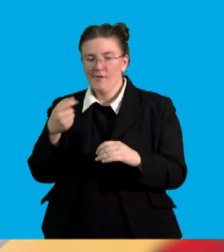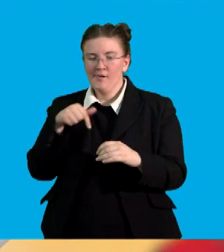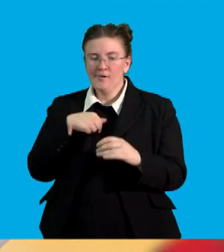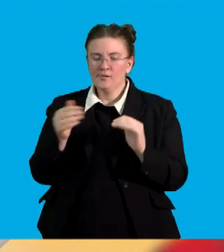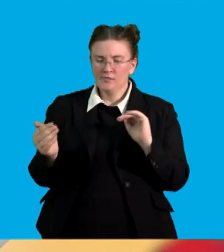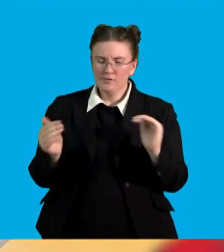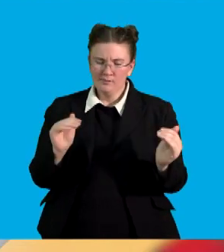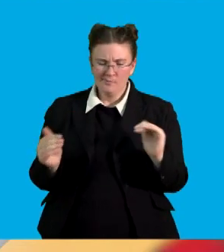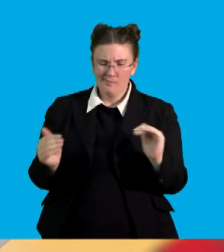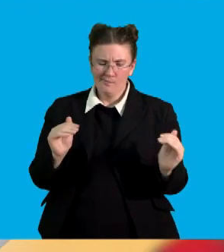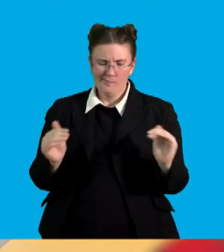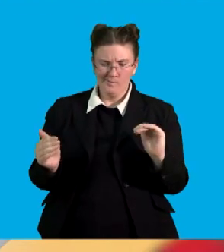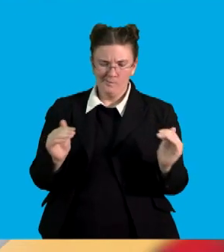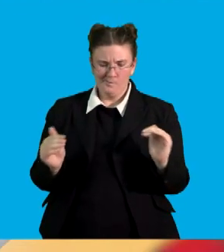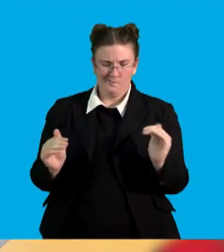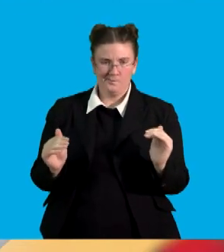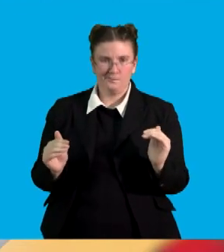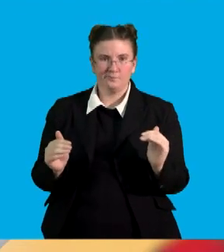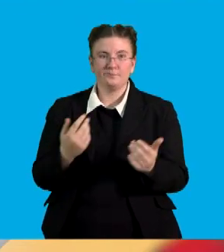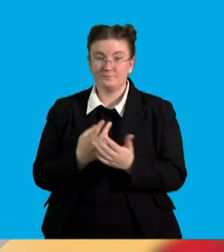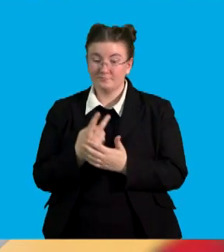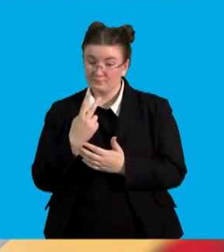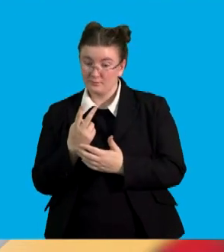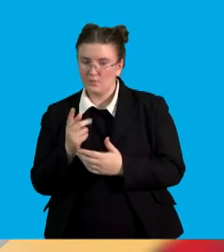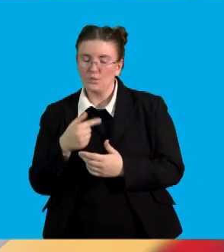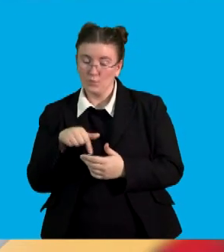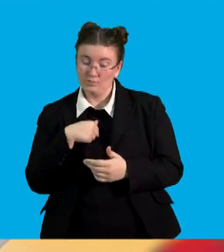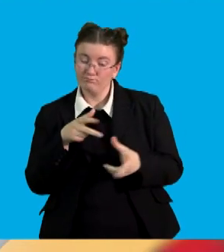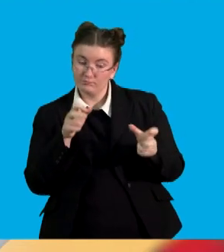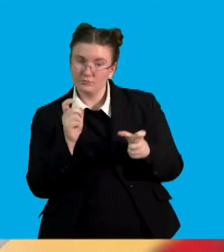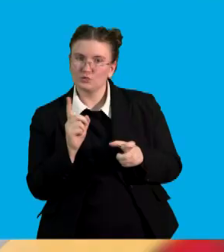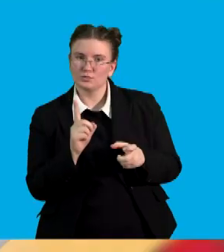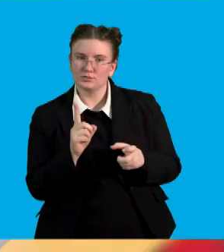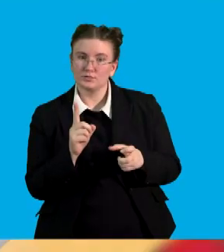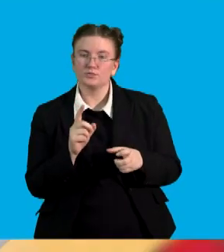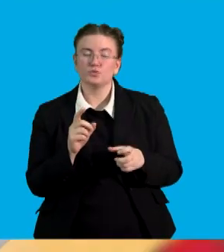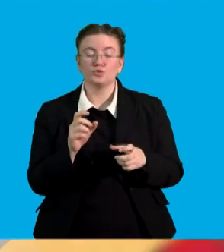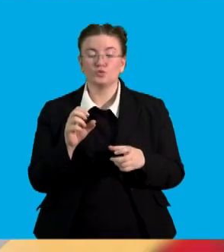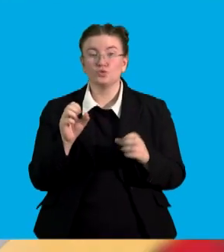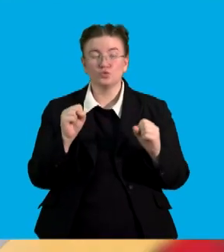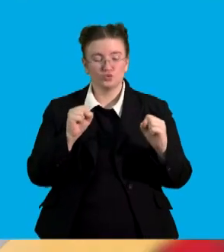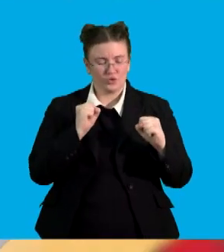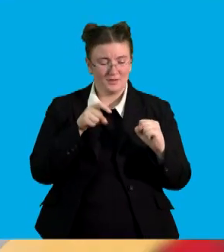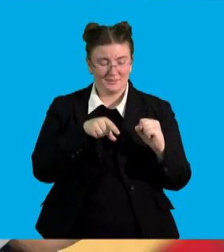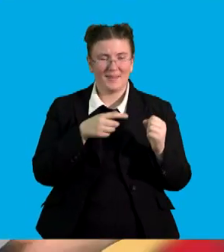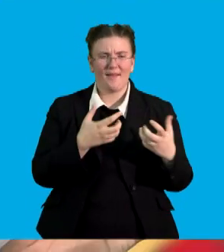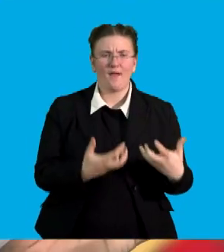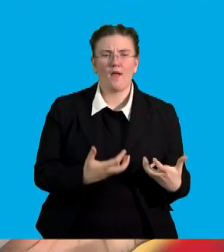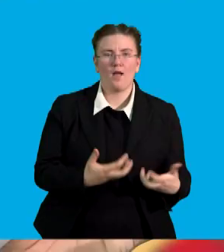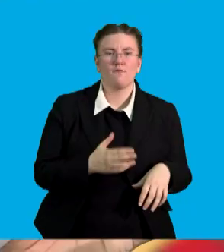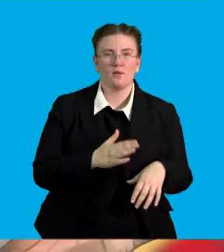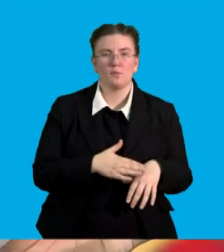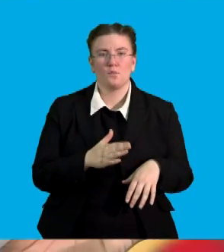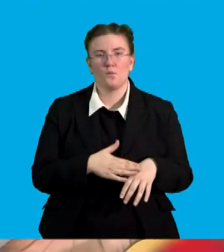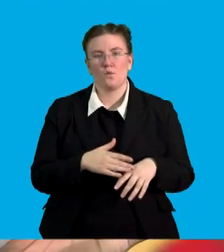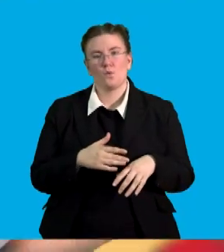density of the gases with the density of the liquids, you'd notice that because the solids are slightly heavier than